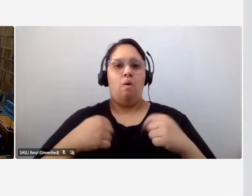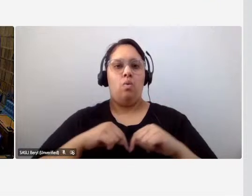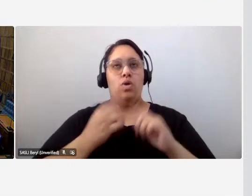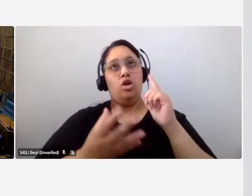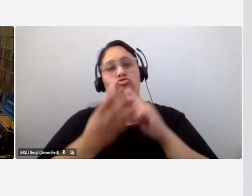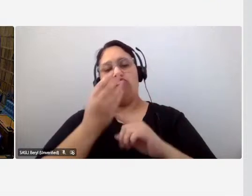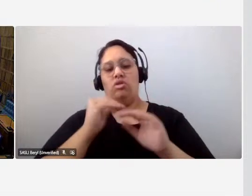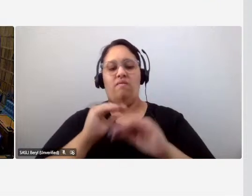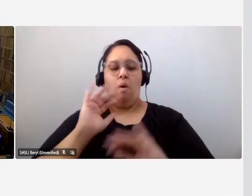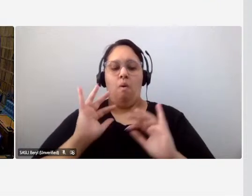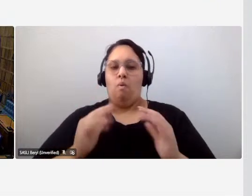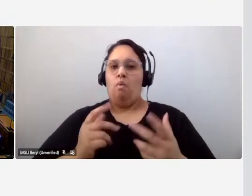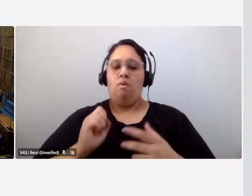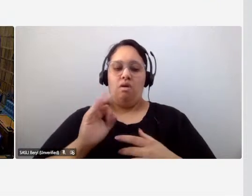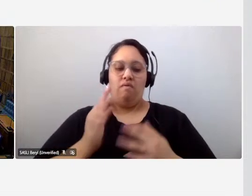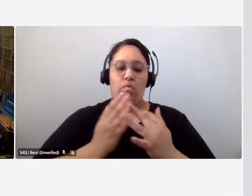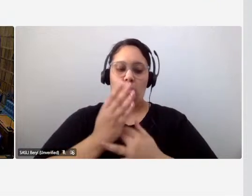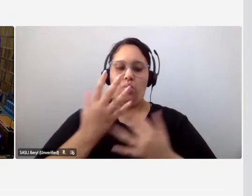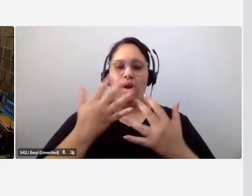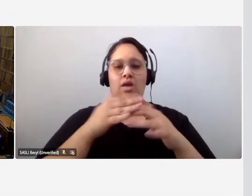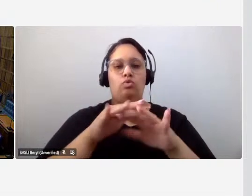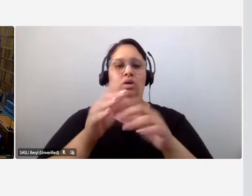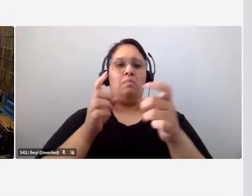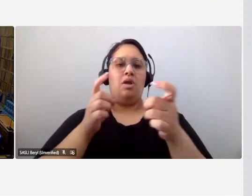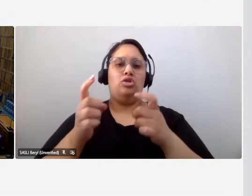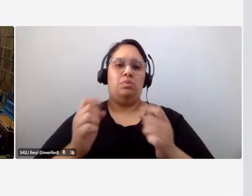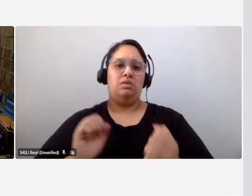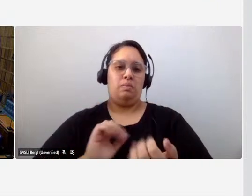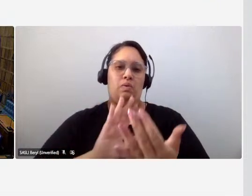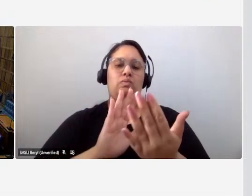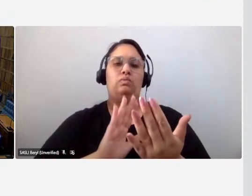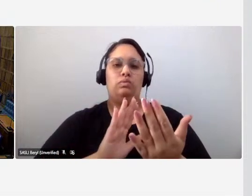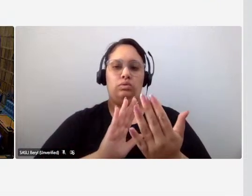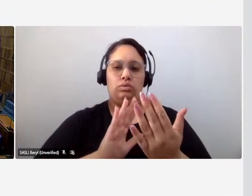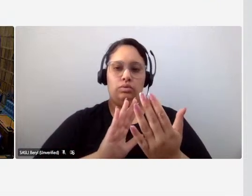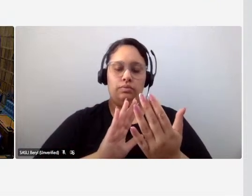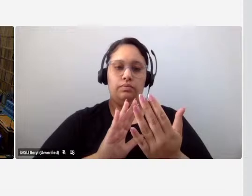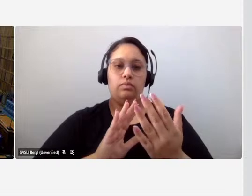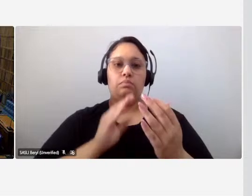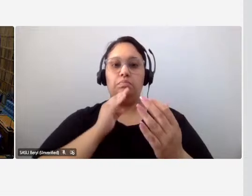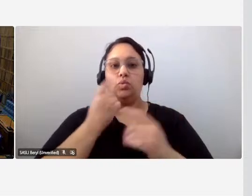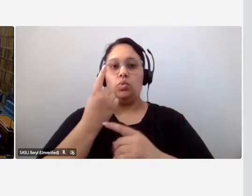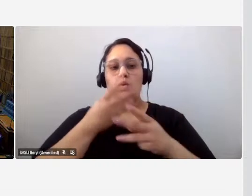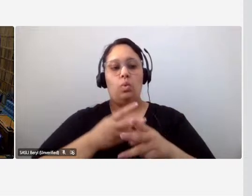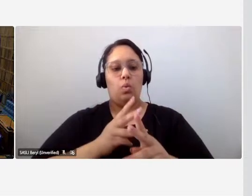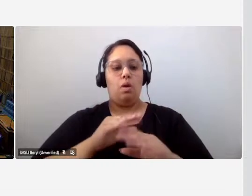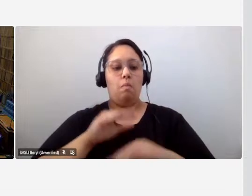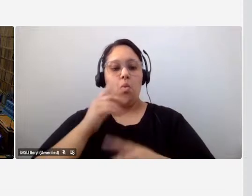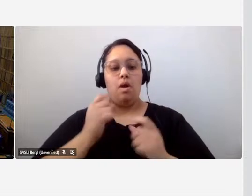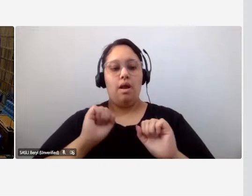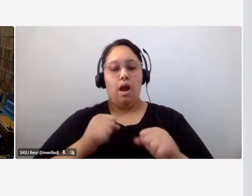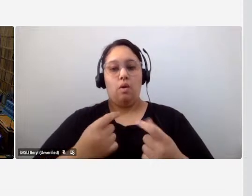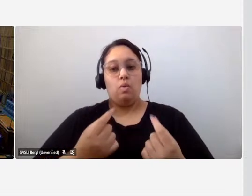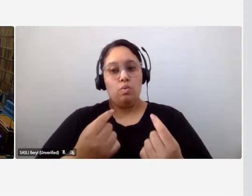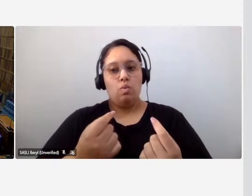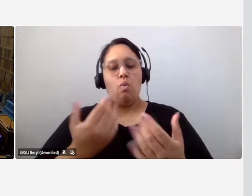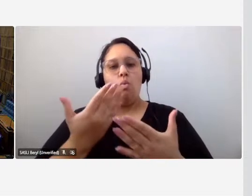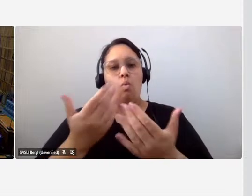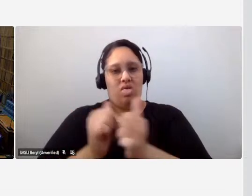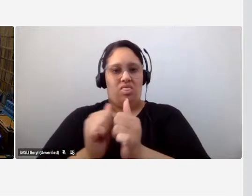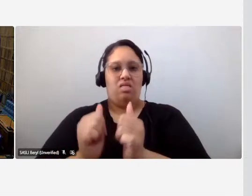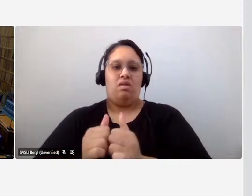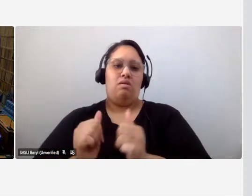achieve more is through a network management approach. The only way we can do more is with